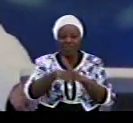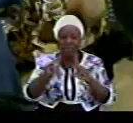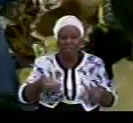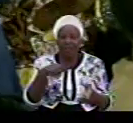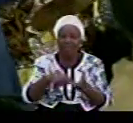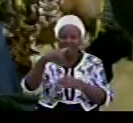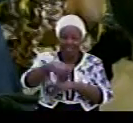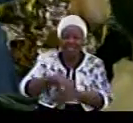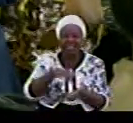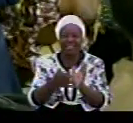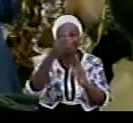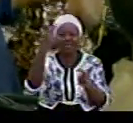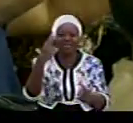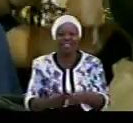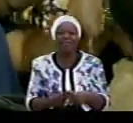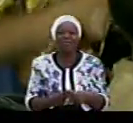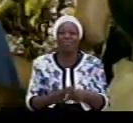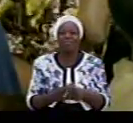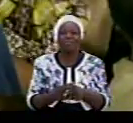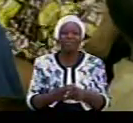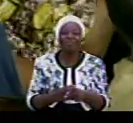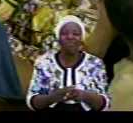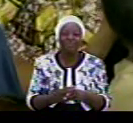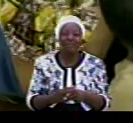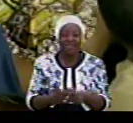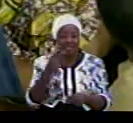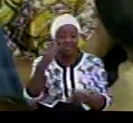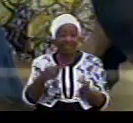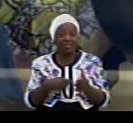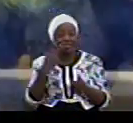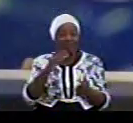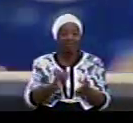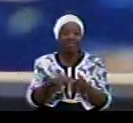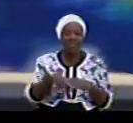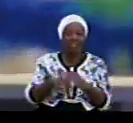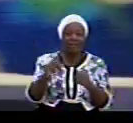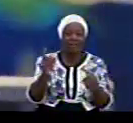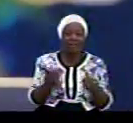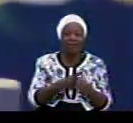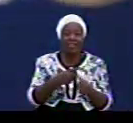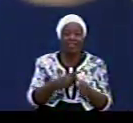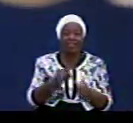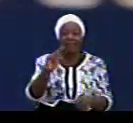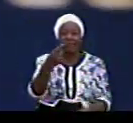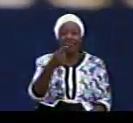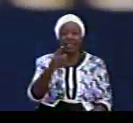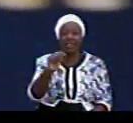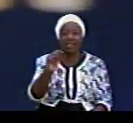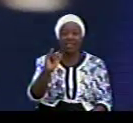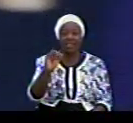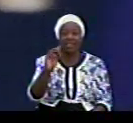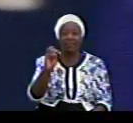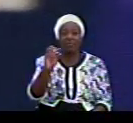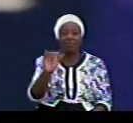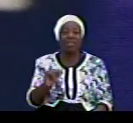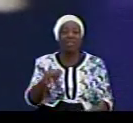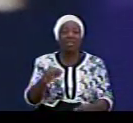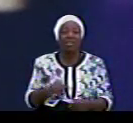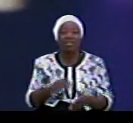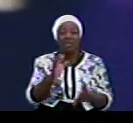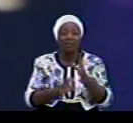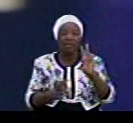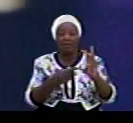in Jesus' name. And look at this. Look at this. In 1 Timothy chapter 6, verse 20. O Timothy,